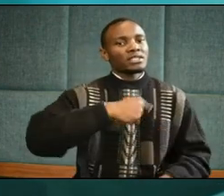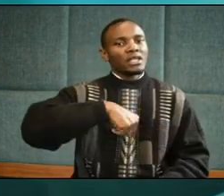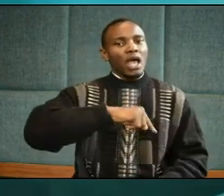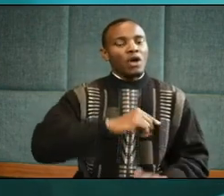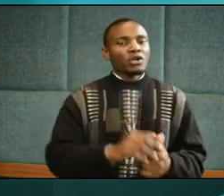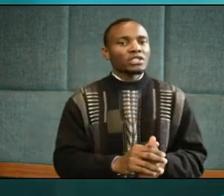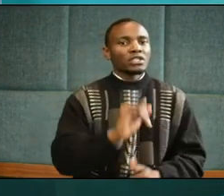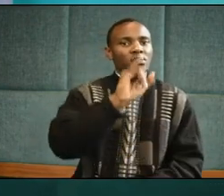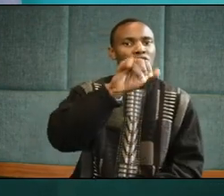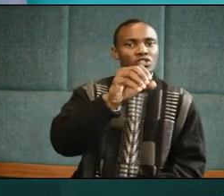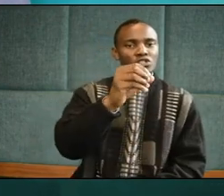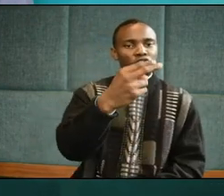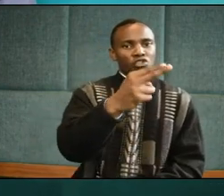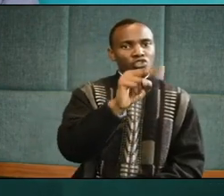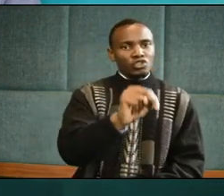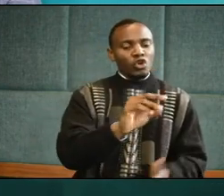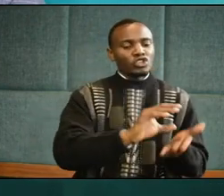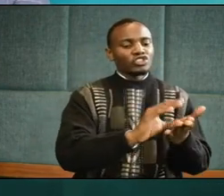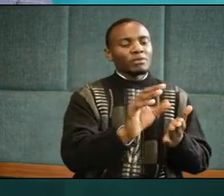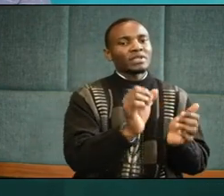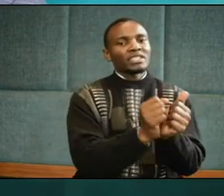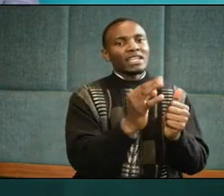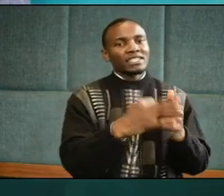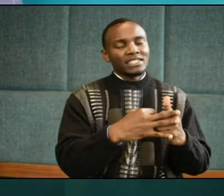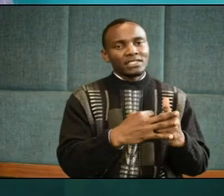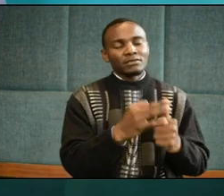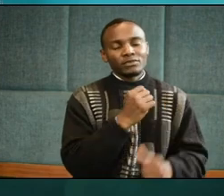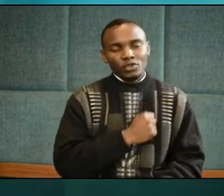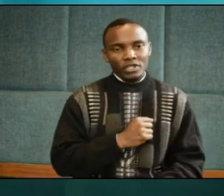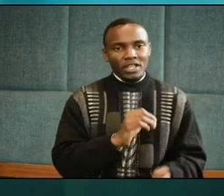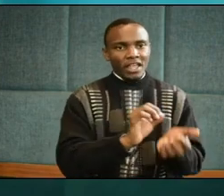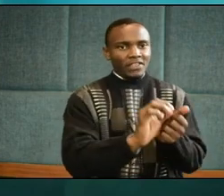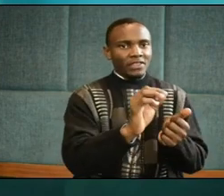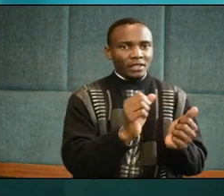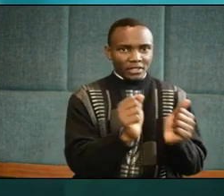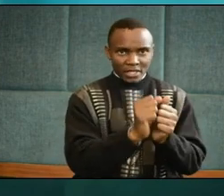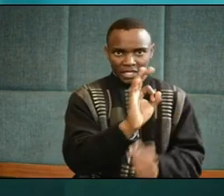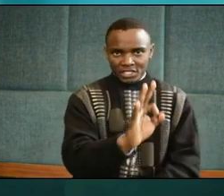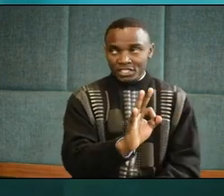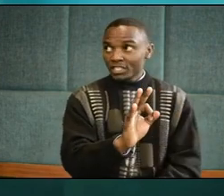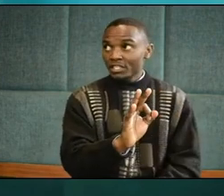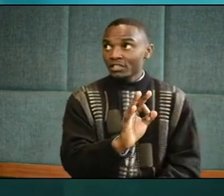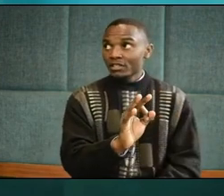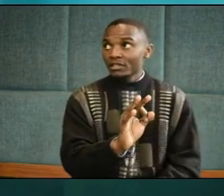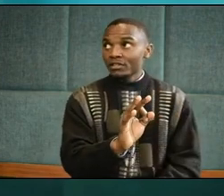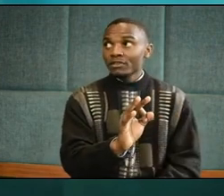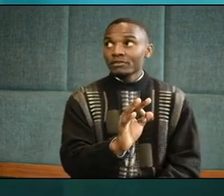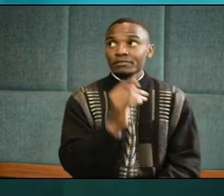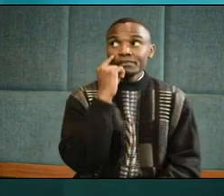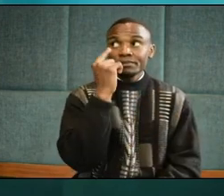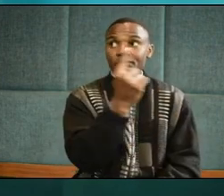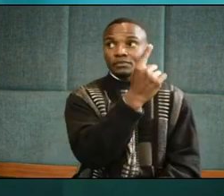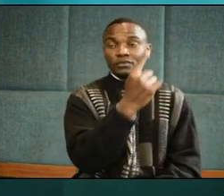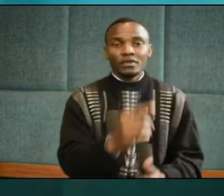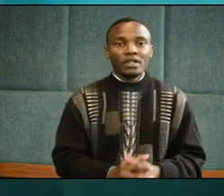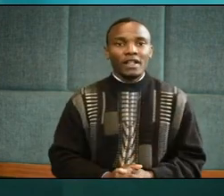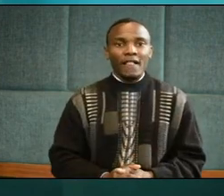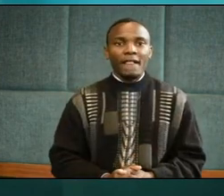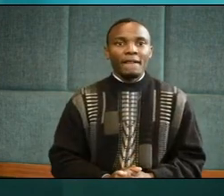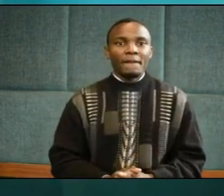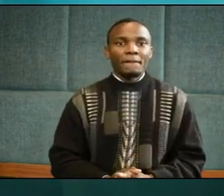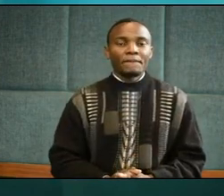and that is John 13, 34, 35. And our sermon is entitled, The Mark of Christian